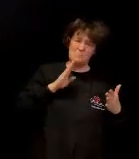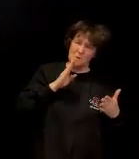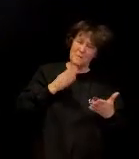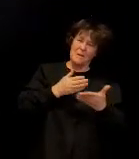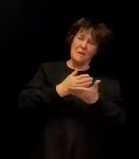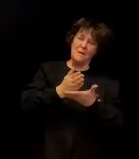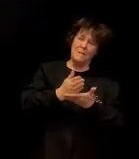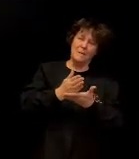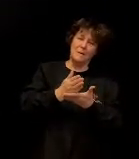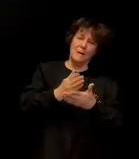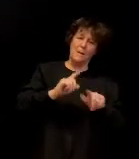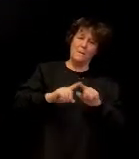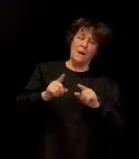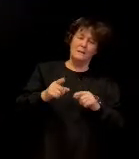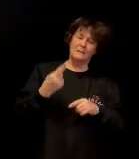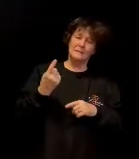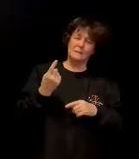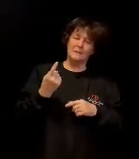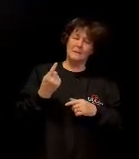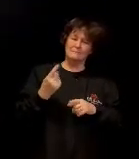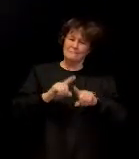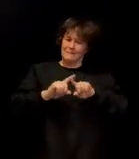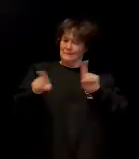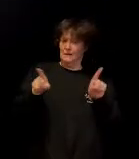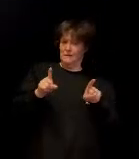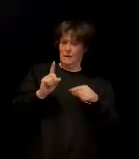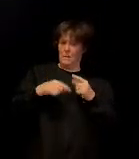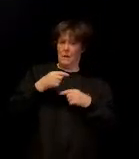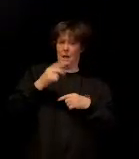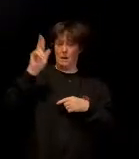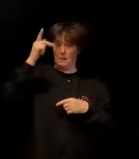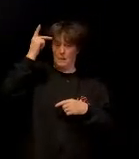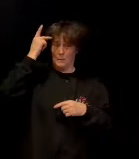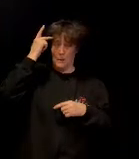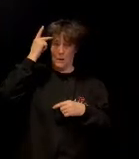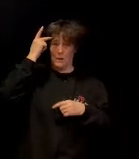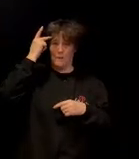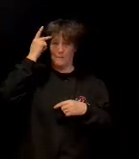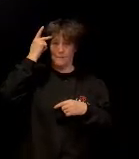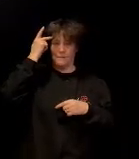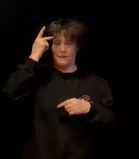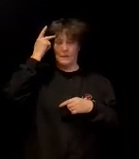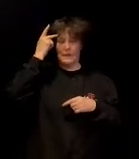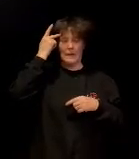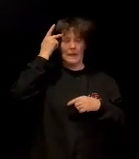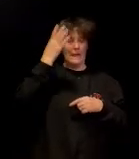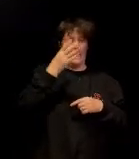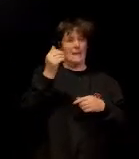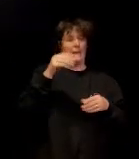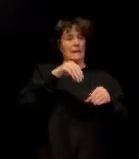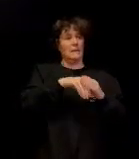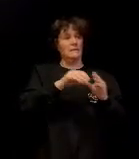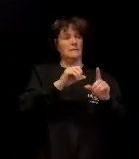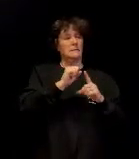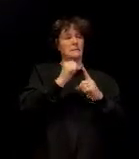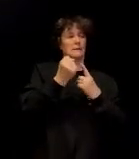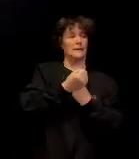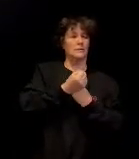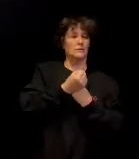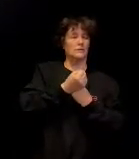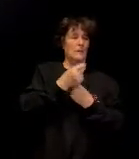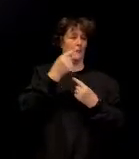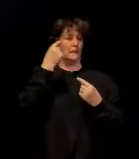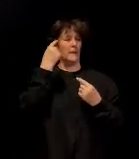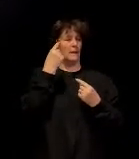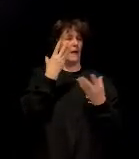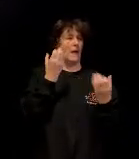There was something different about the Apostle Paul, amen? A whole lot different. But in situations, I mean, think about how many times he had been beaten and how